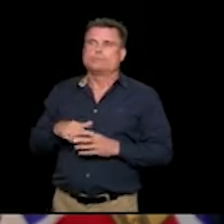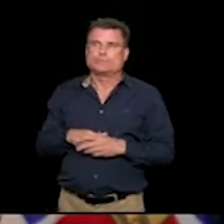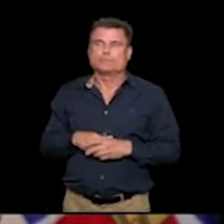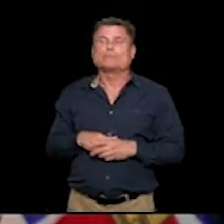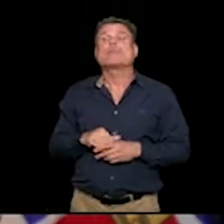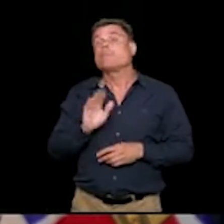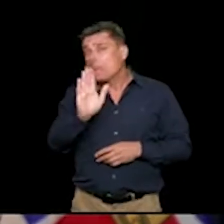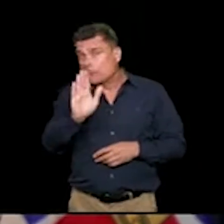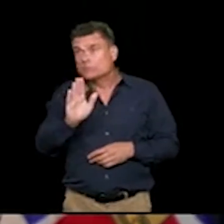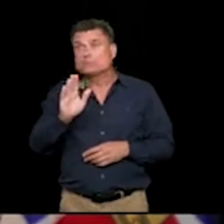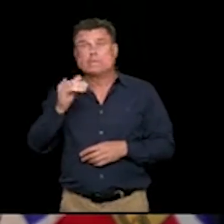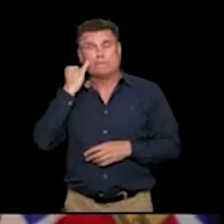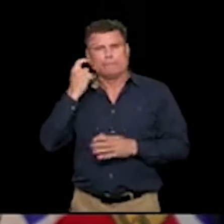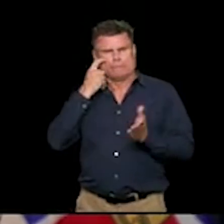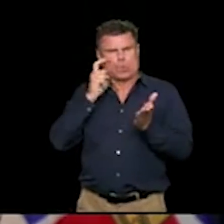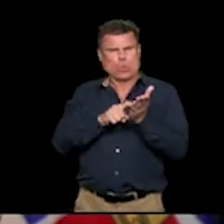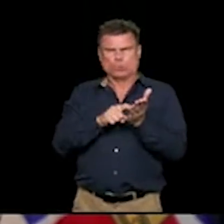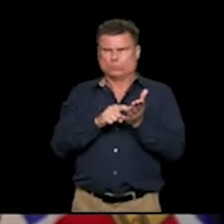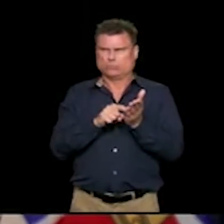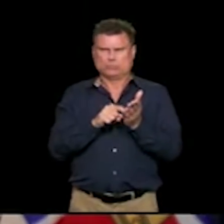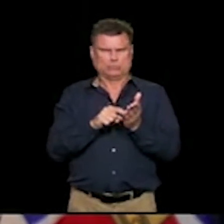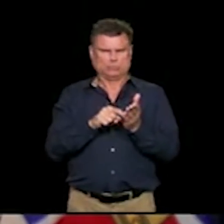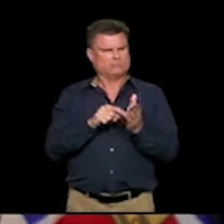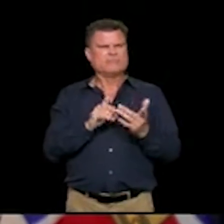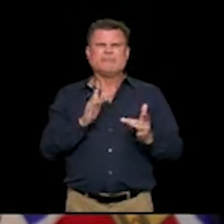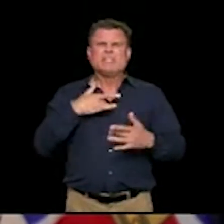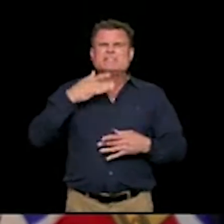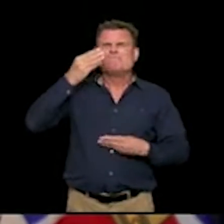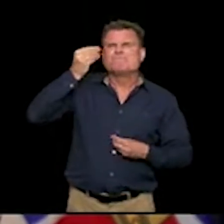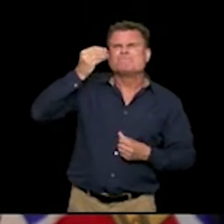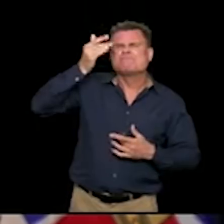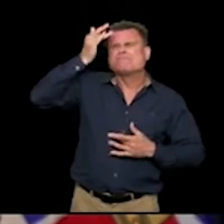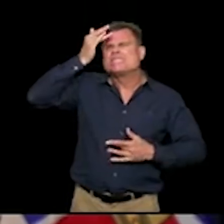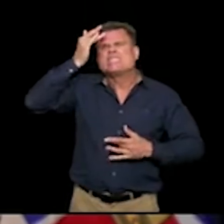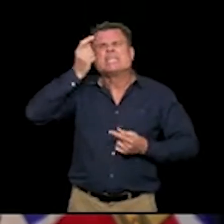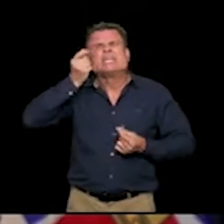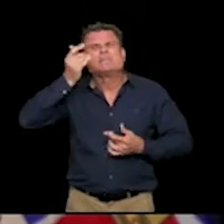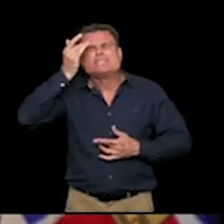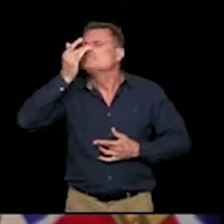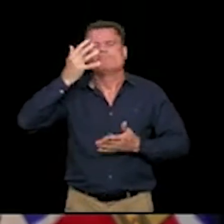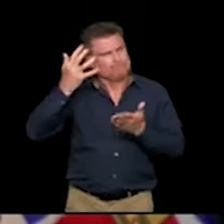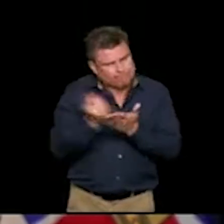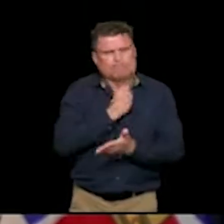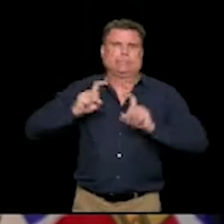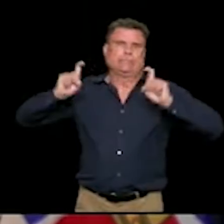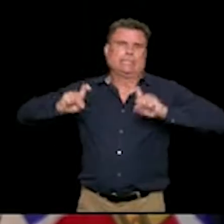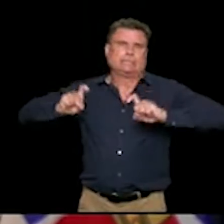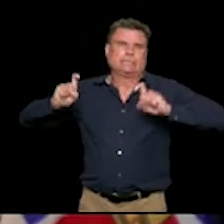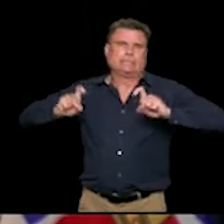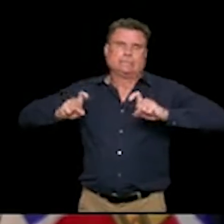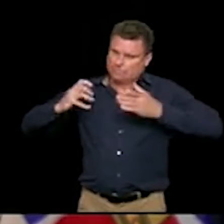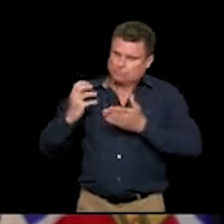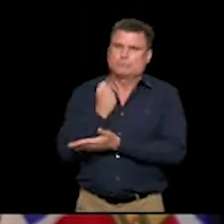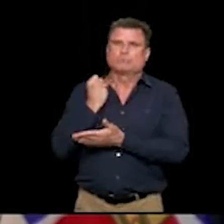at. So even very mild symptoms, and there's a whole list of them, you can go get tested. Having said that,